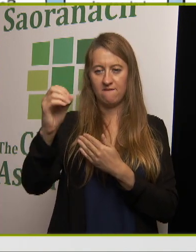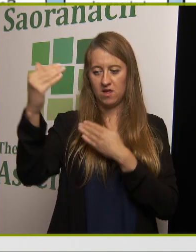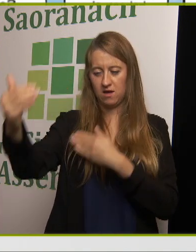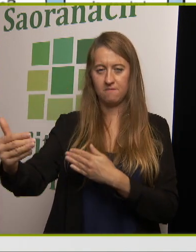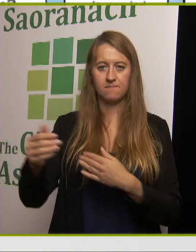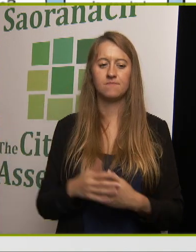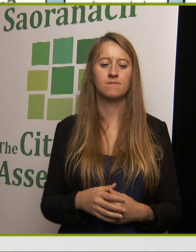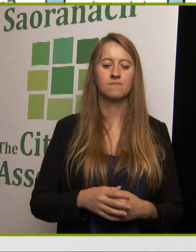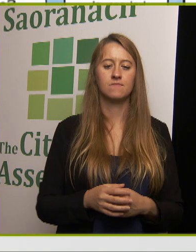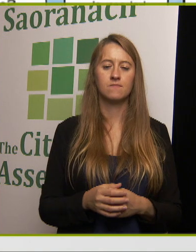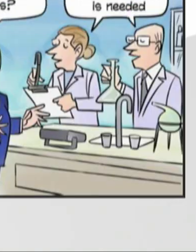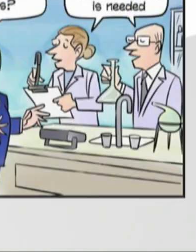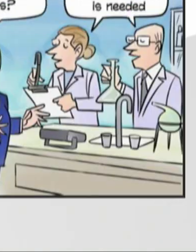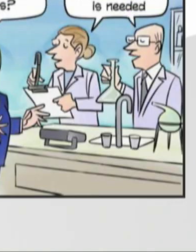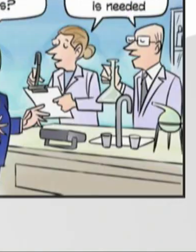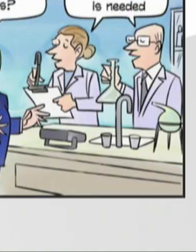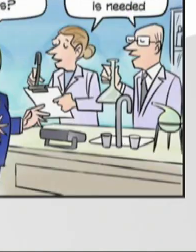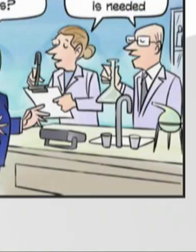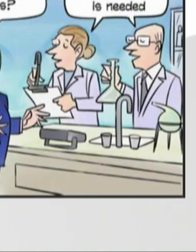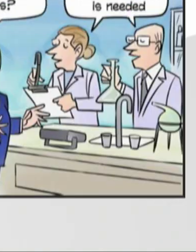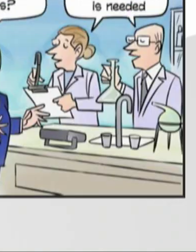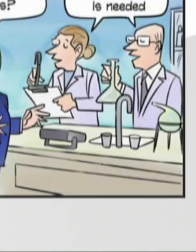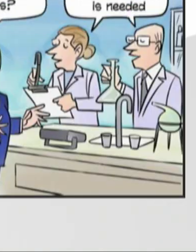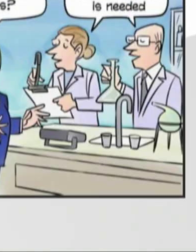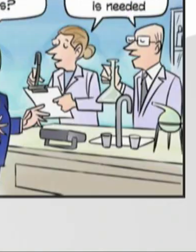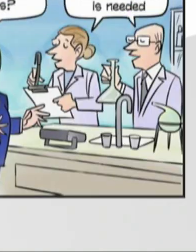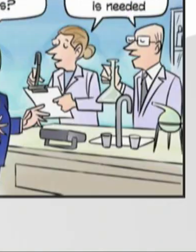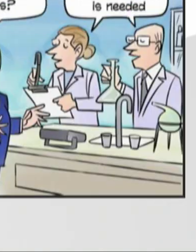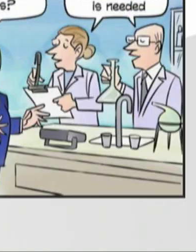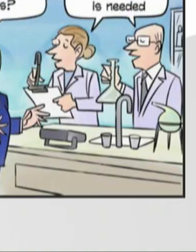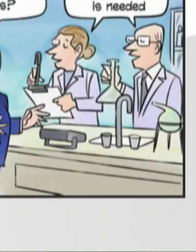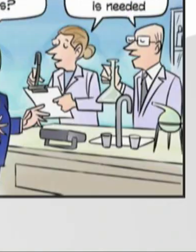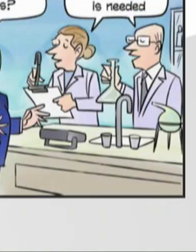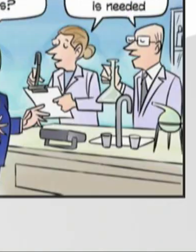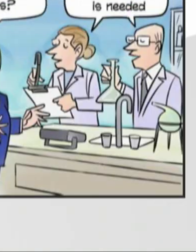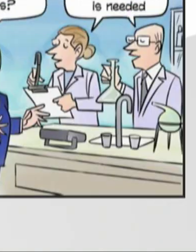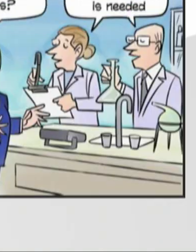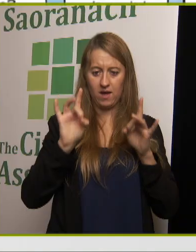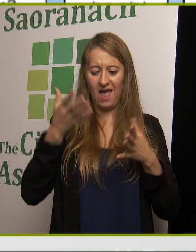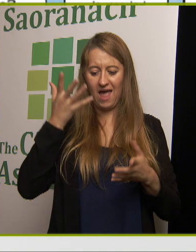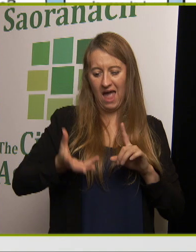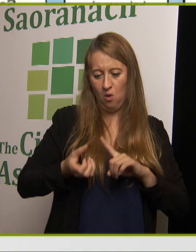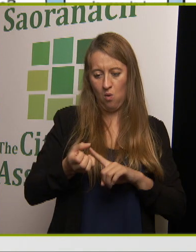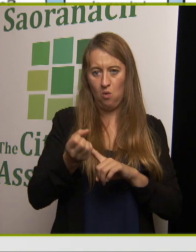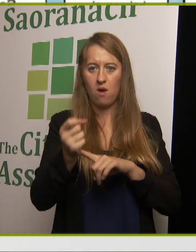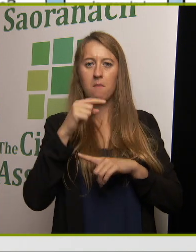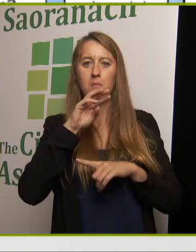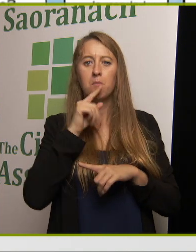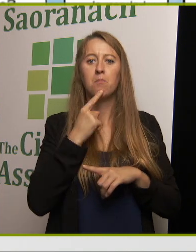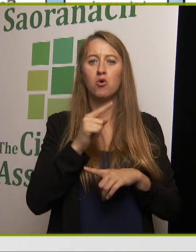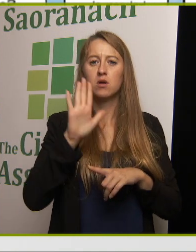look for an outcome, so describing a future situation that you can all agree is what sustainable looks like,